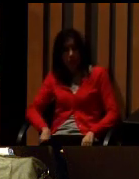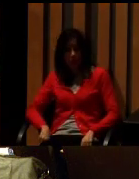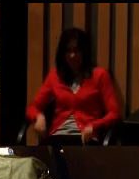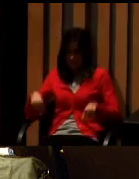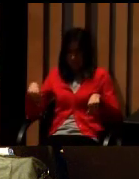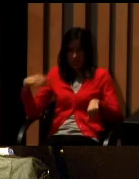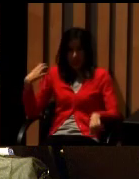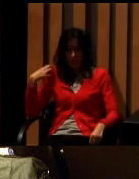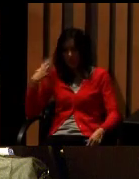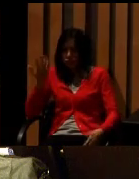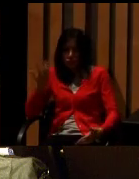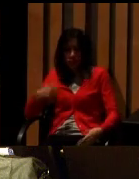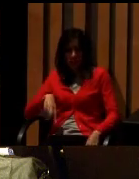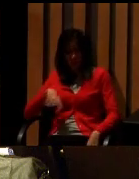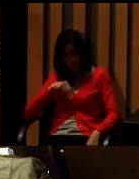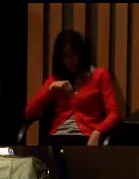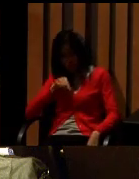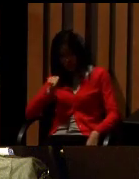we own you.